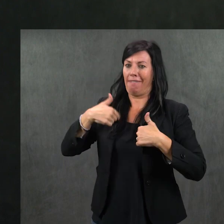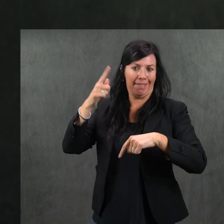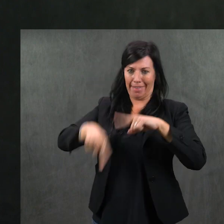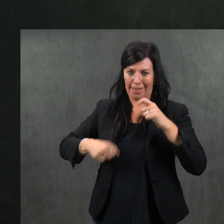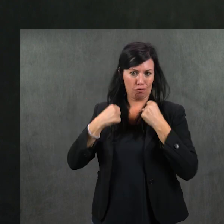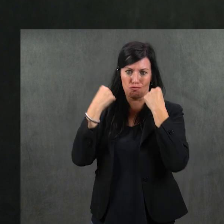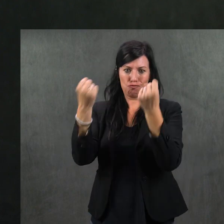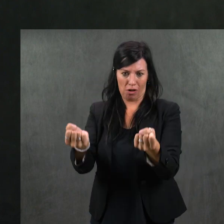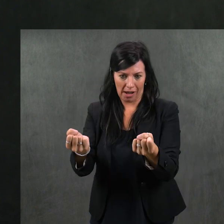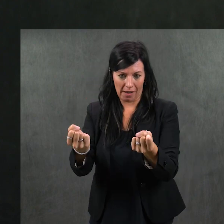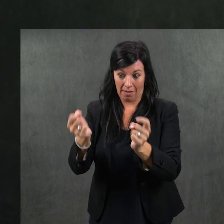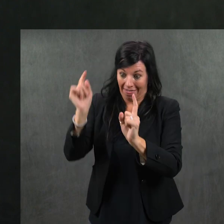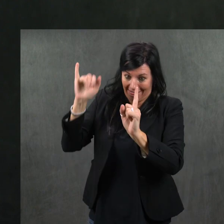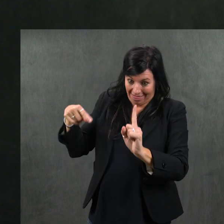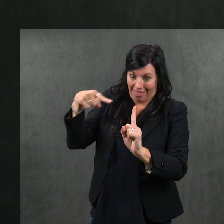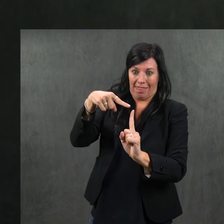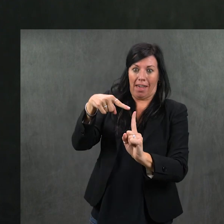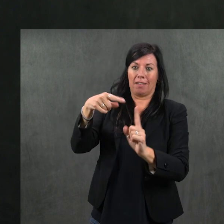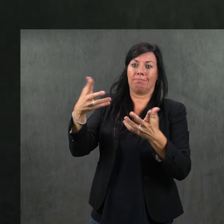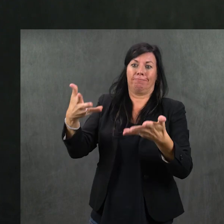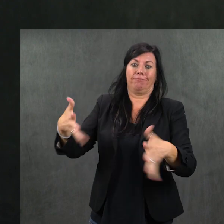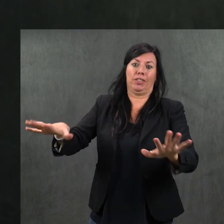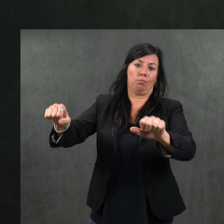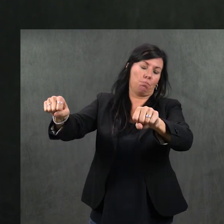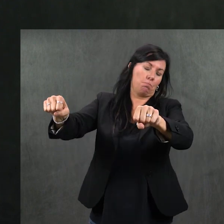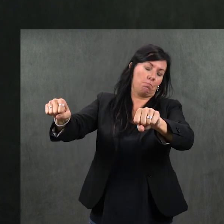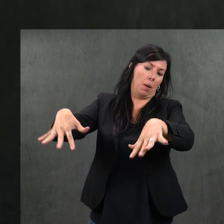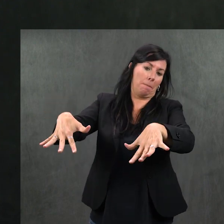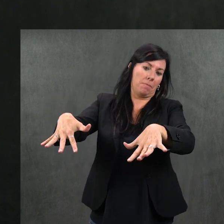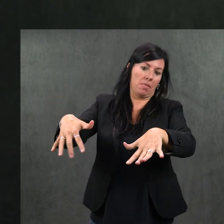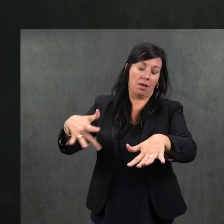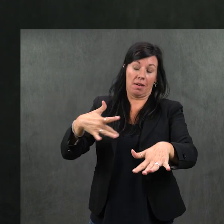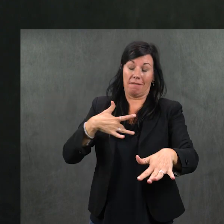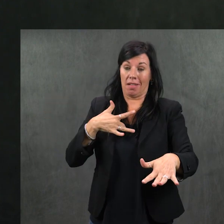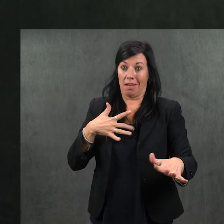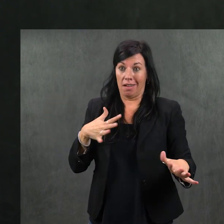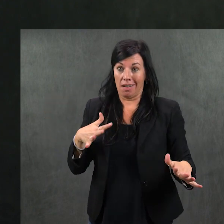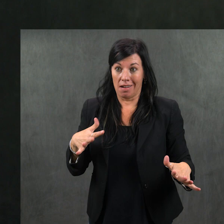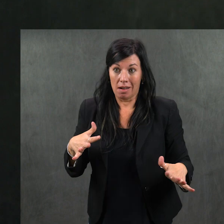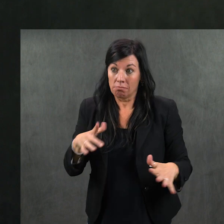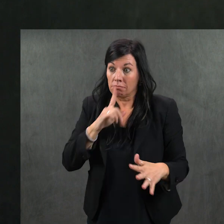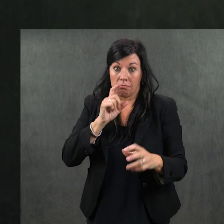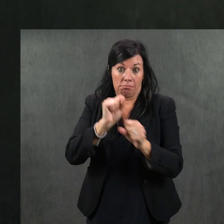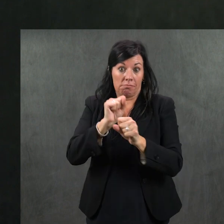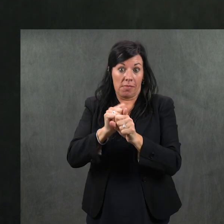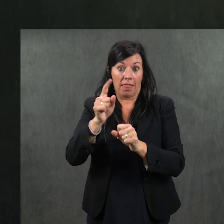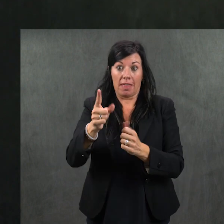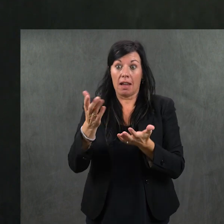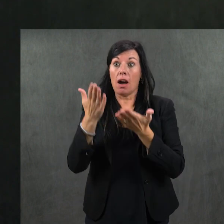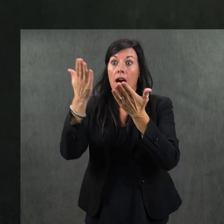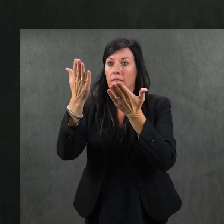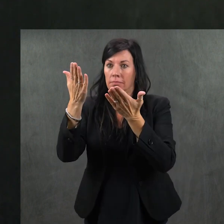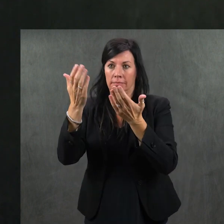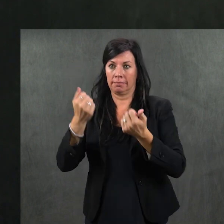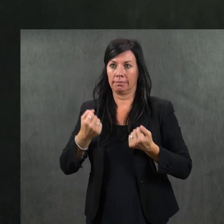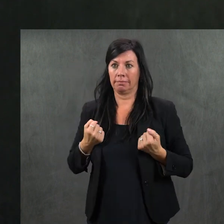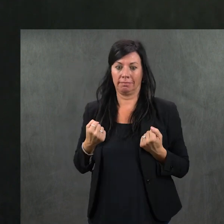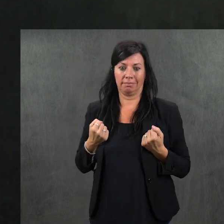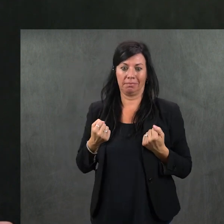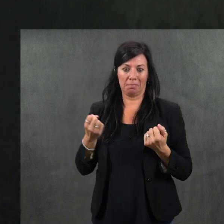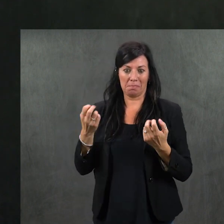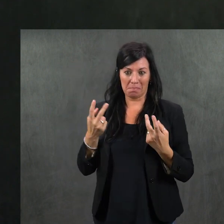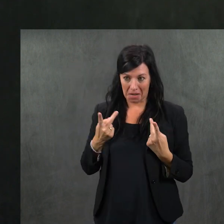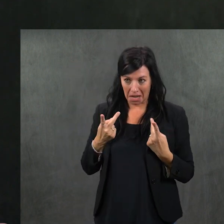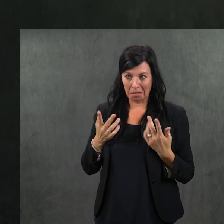they found out that I couldn't drive. And that was the sticking point. And it was sort of like, I mean, honestly, they